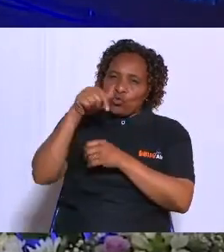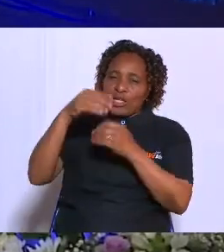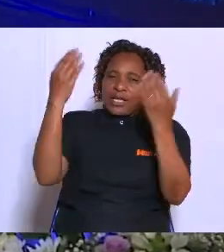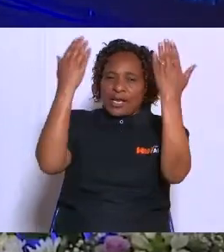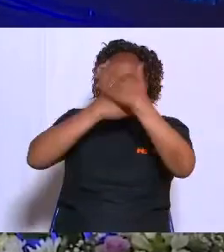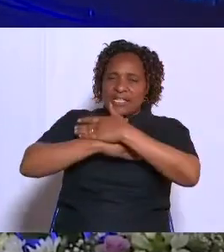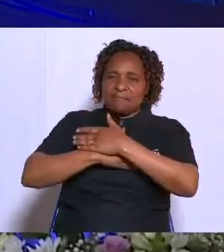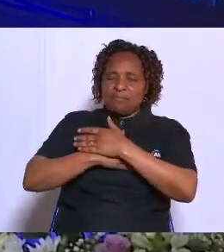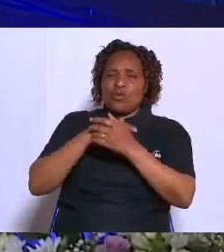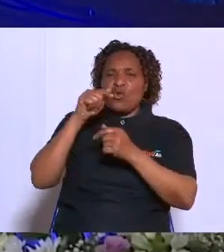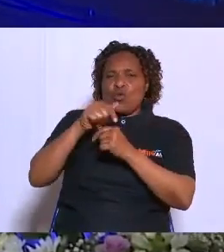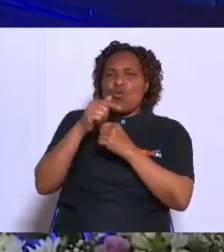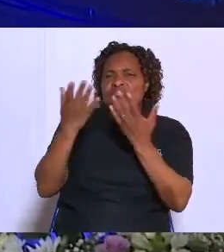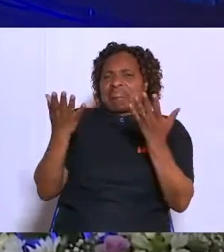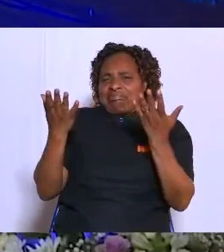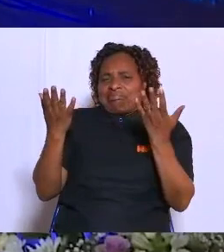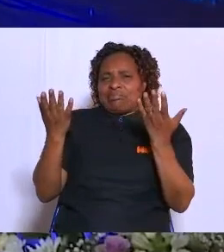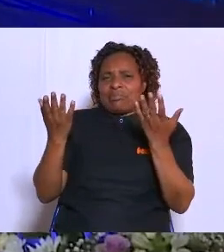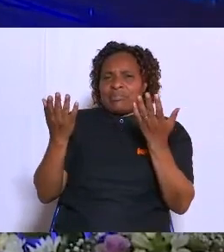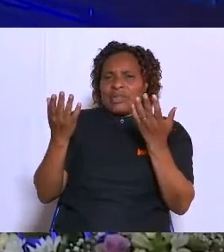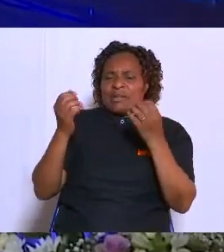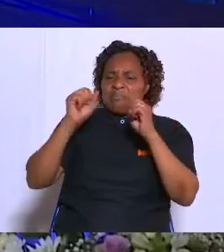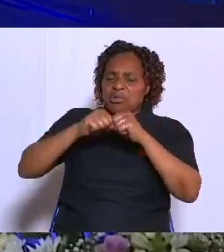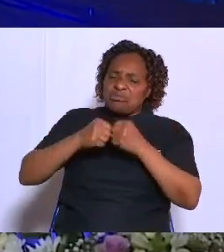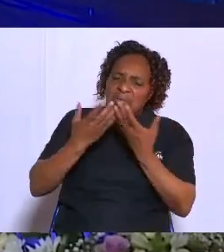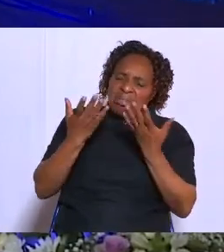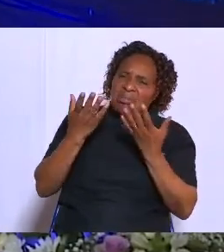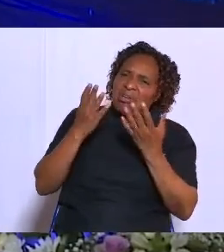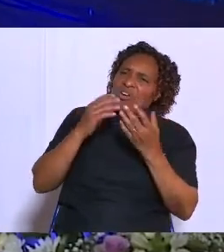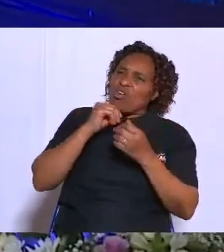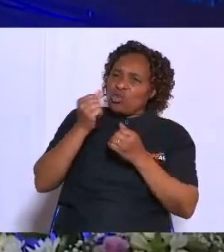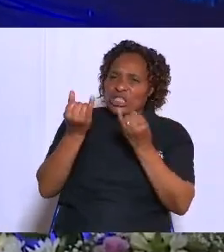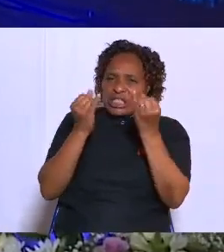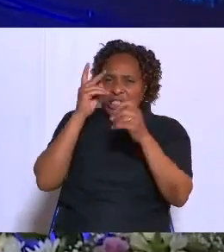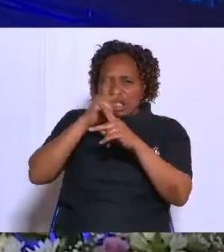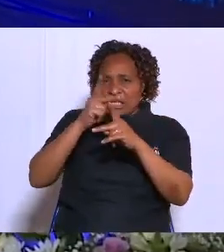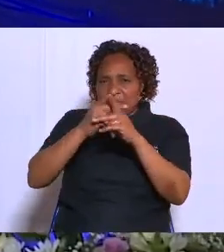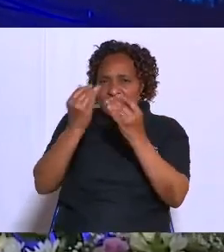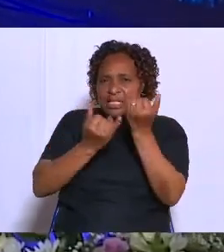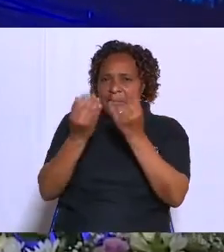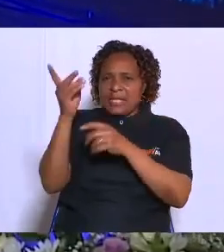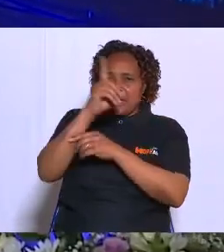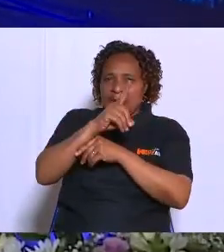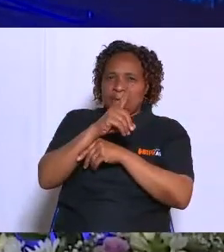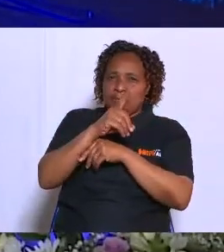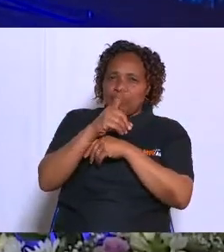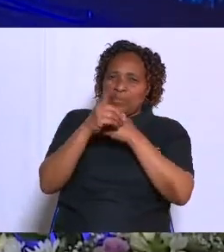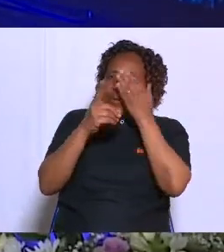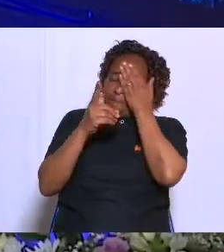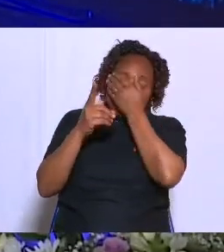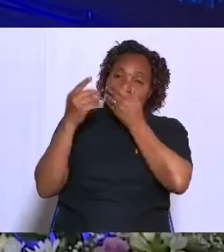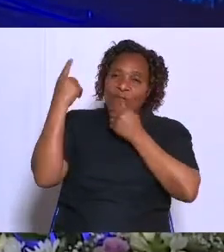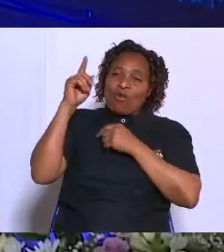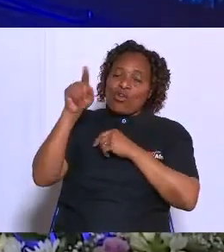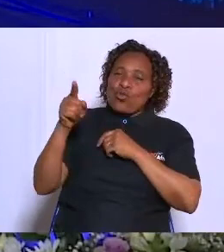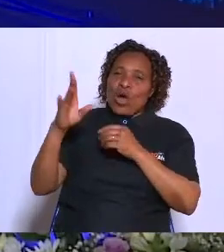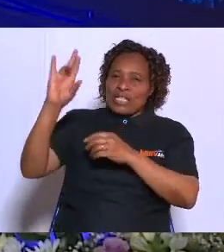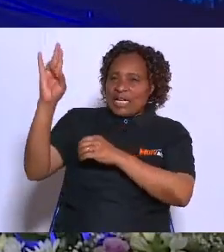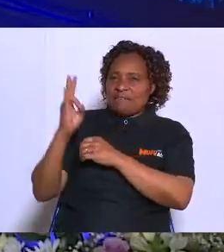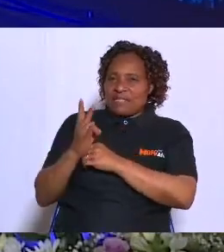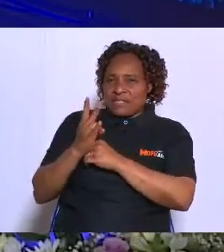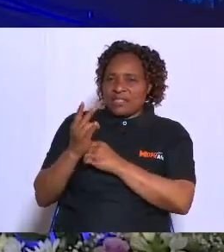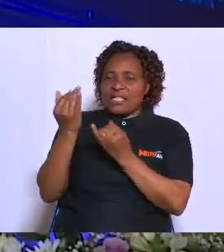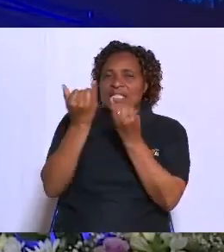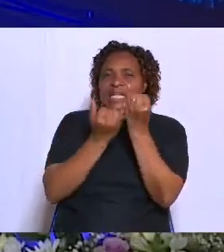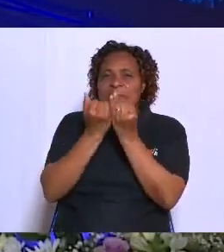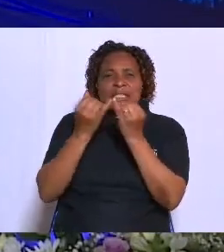that you've drawn lacks in your Sabbath keeping and you know it that that that for you as Adventists the